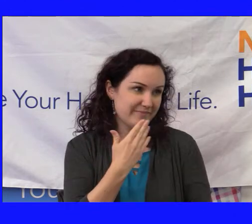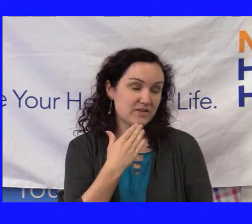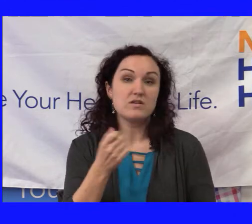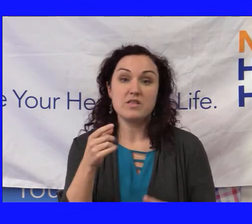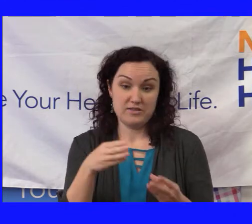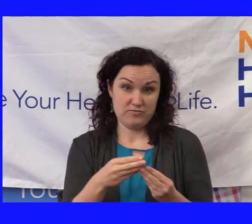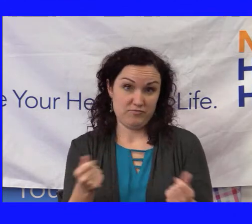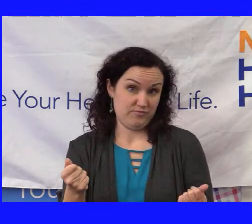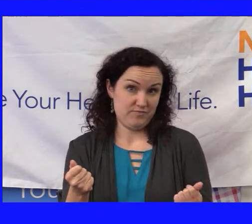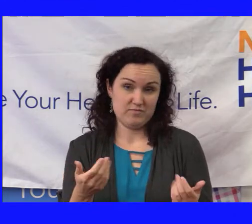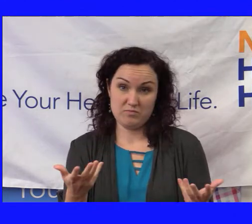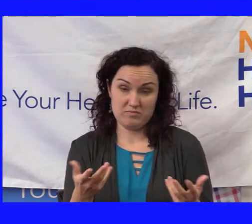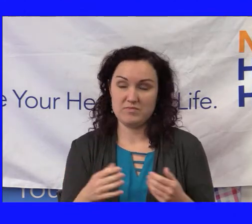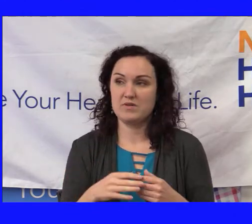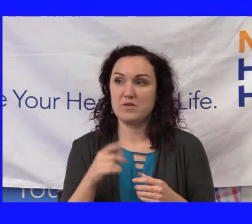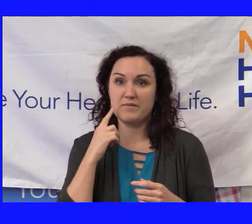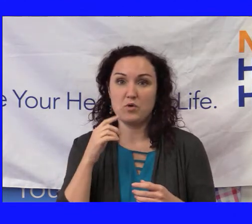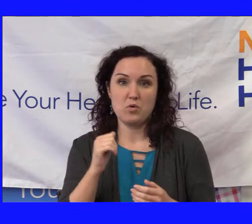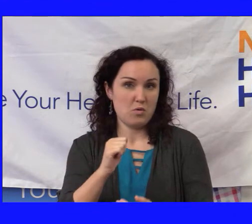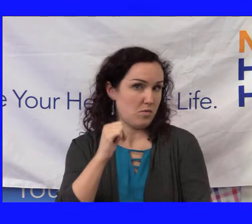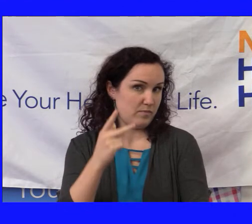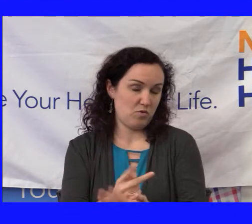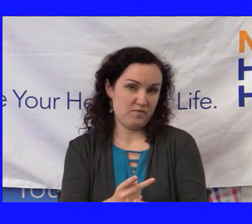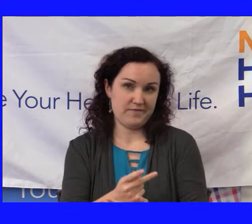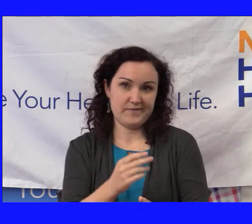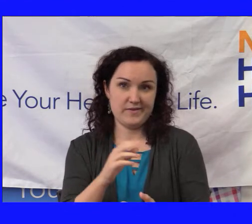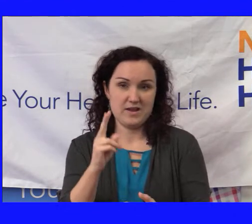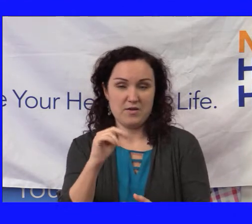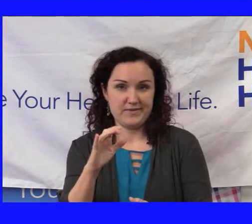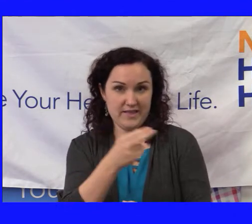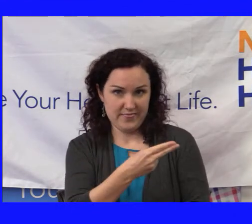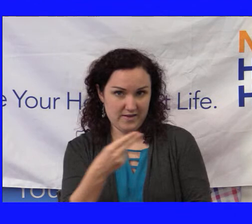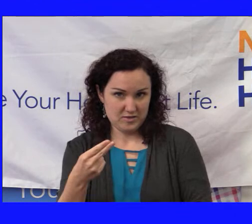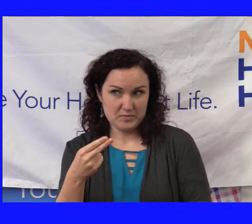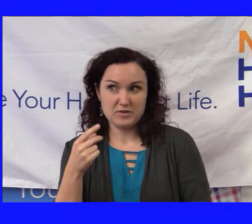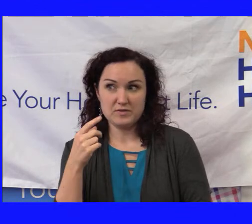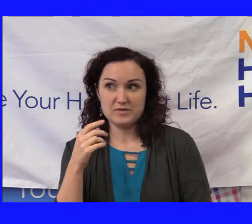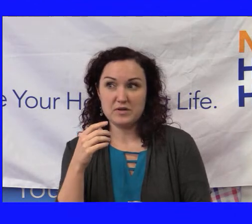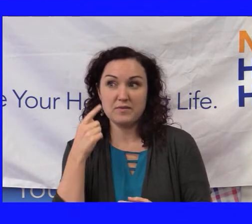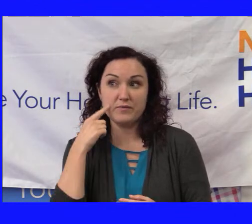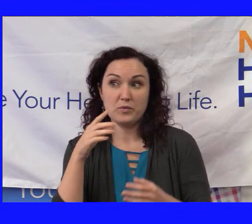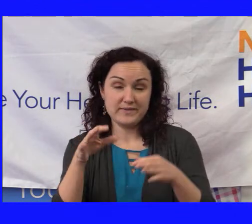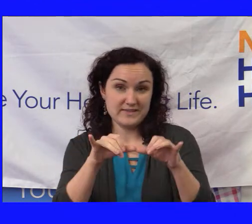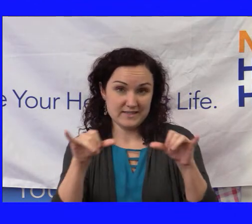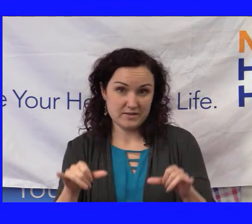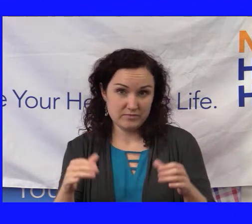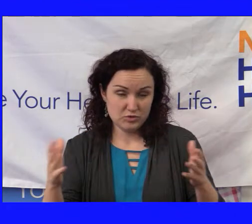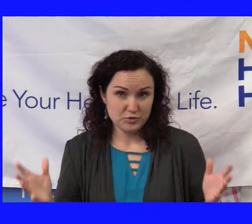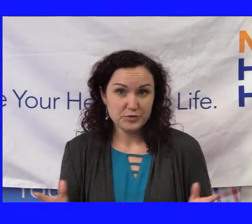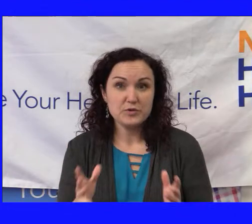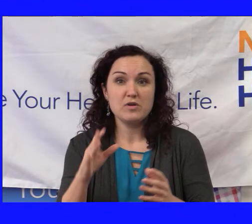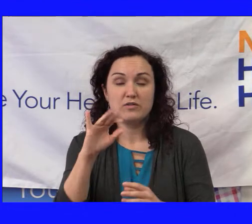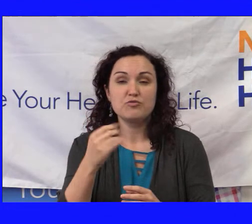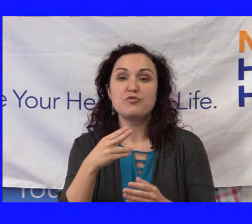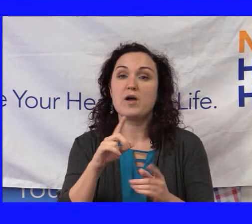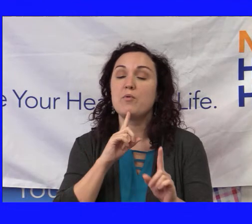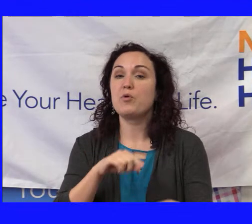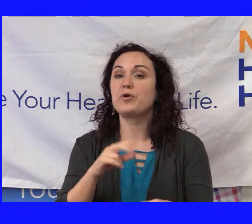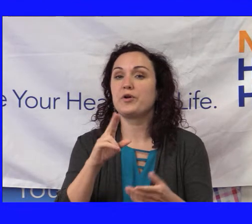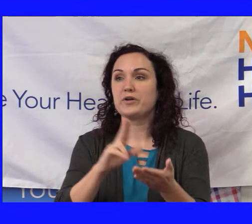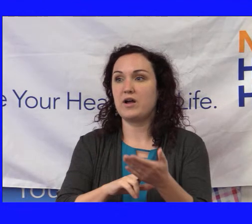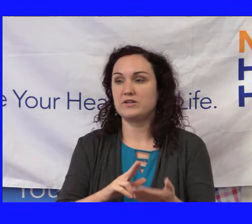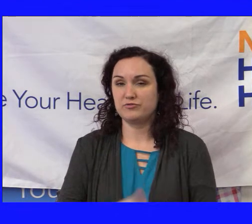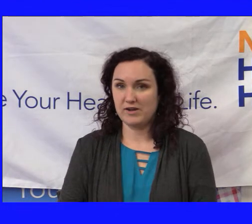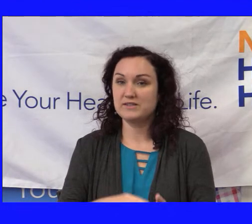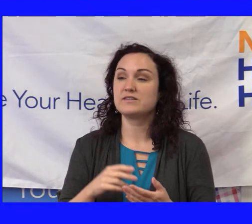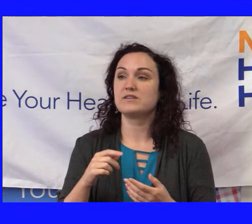Thank you. This resolution is for authorizing the New York City Health and Hospitals Corp., the system, to execute job order contracts,